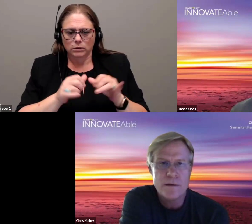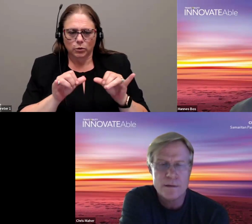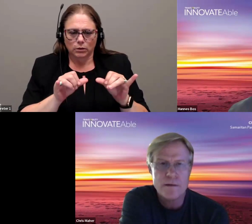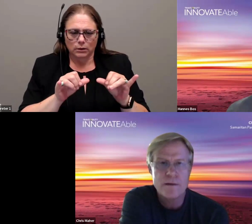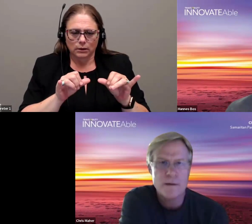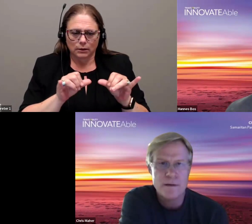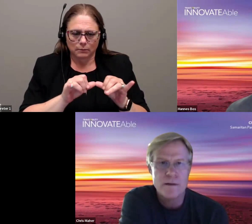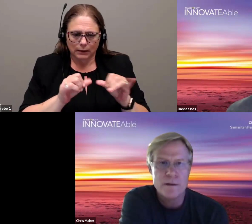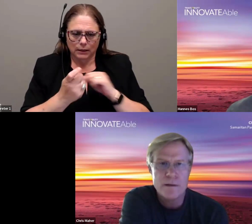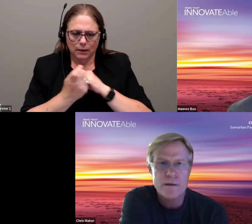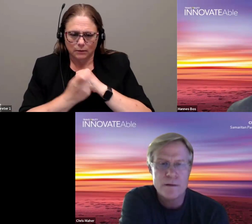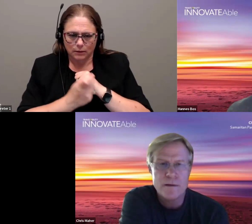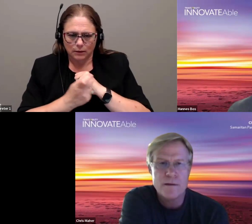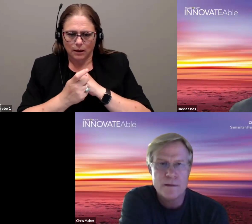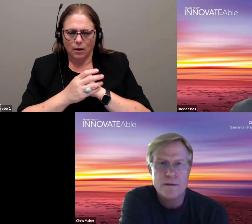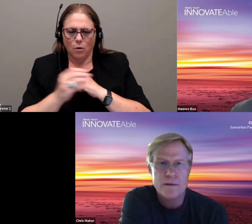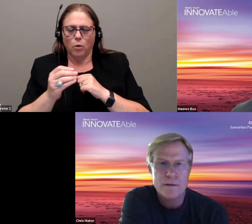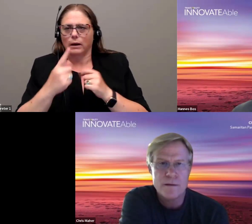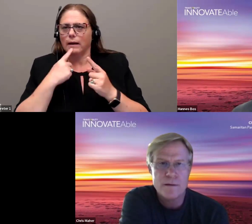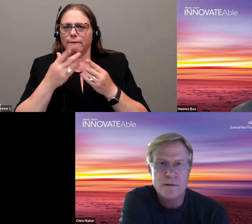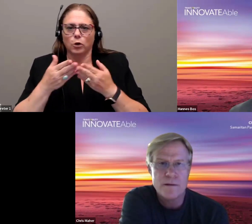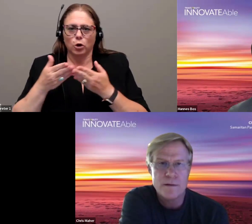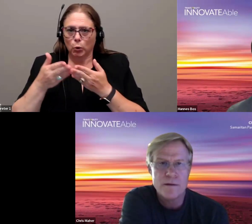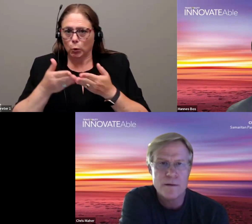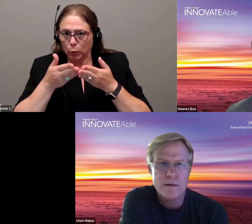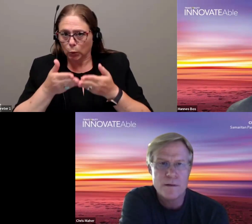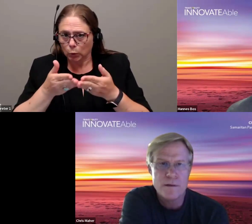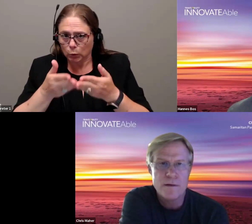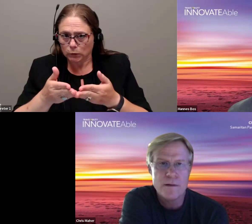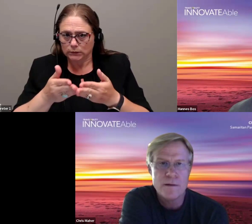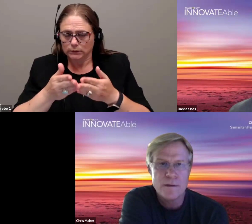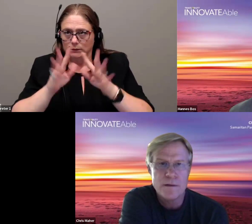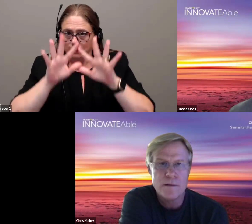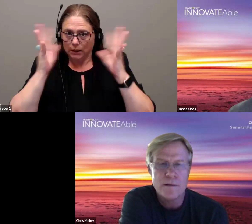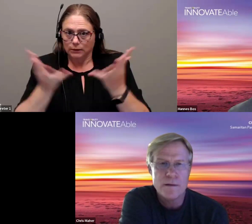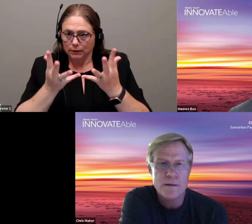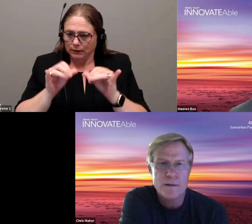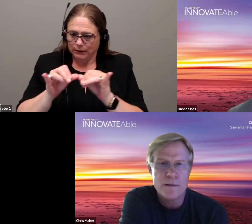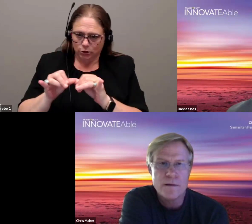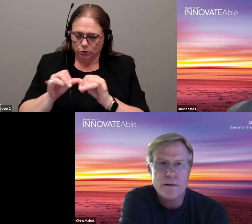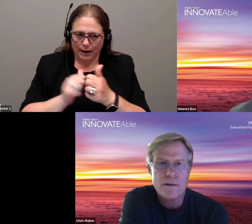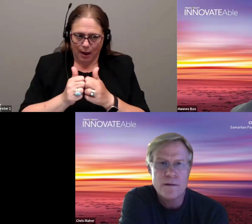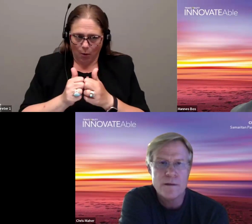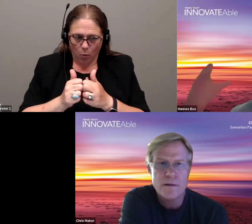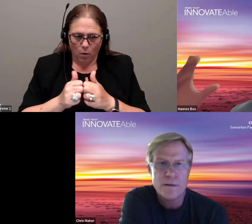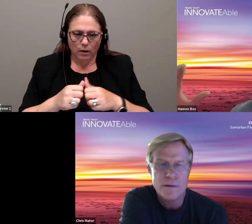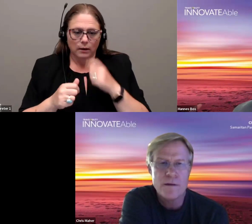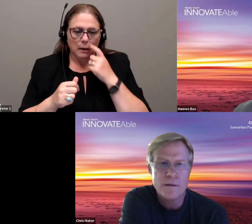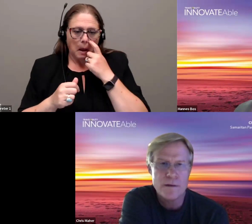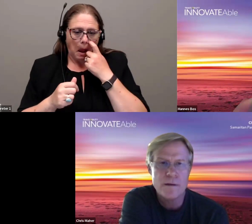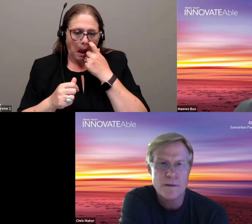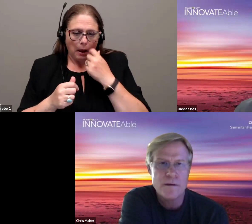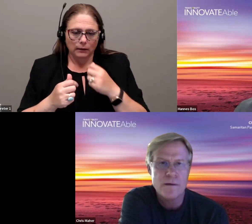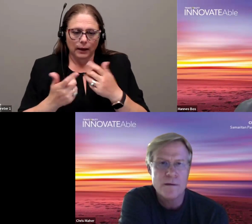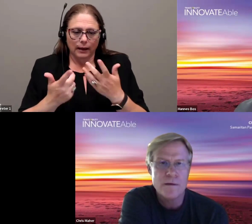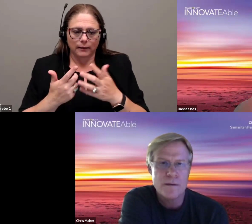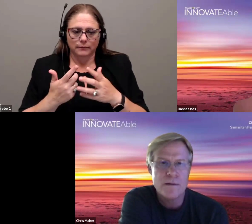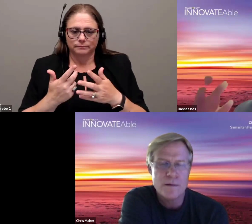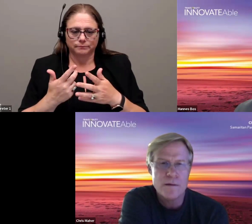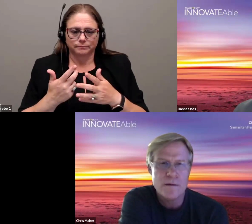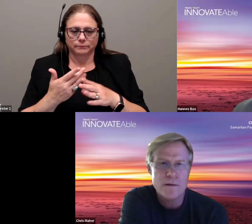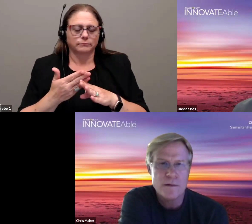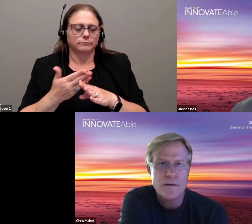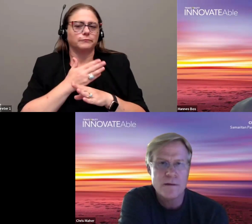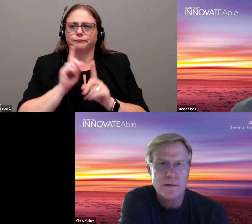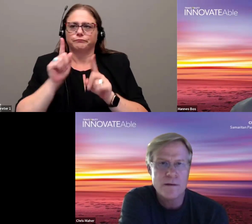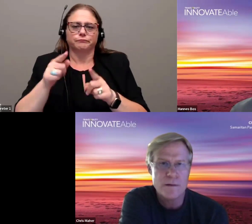automatically scan an entire hotel. I'm in Bellagio, Las Vegas next month, and before I go in, I already scanned all the open spaces,